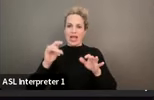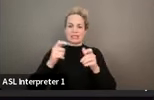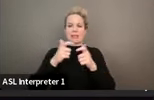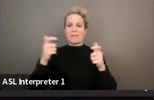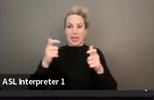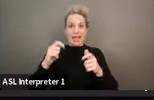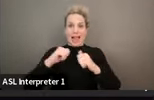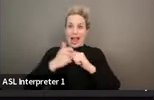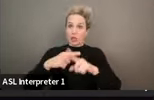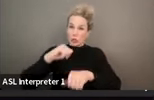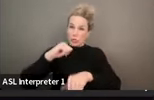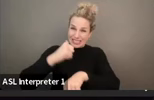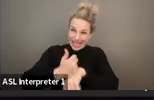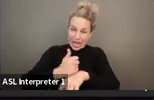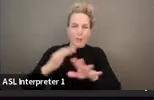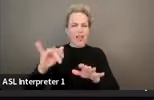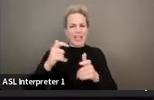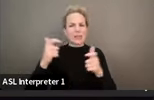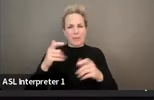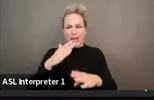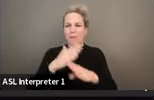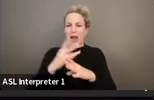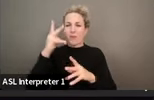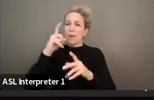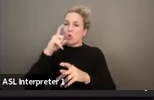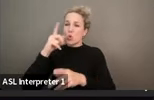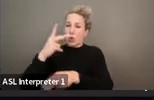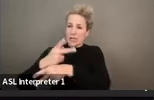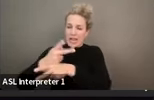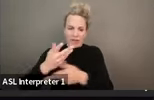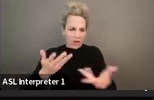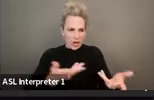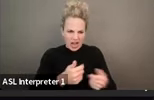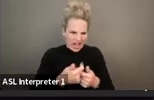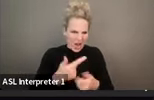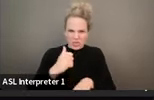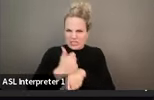barrier to caregivers or people willing to support the end user.